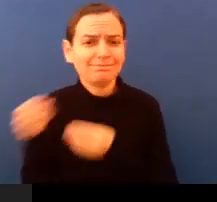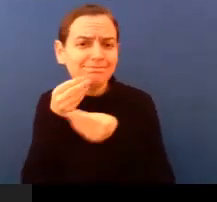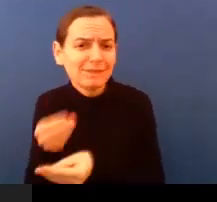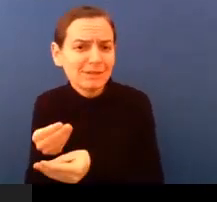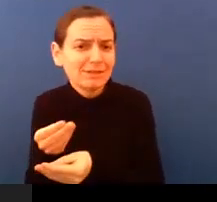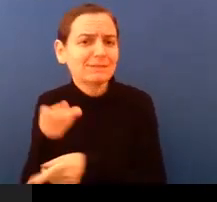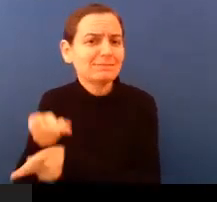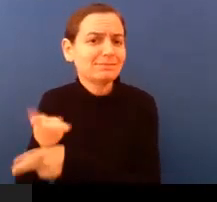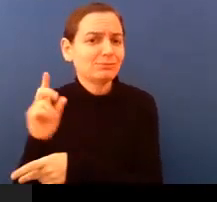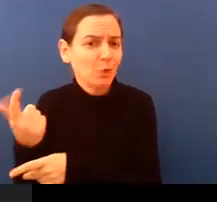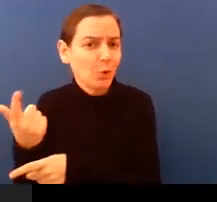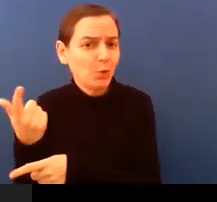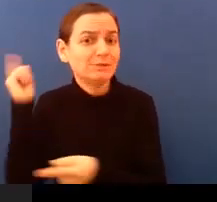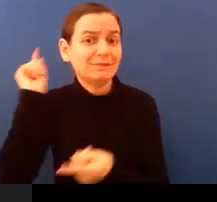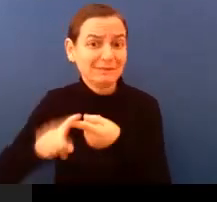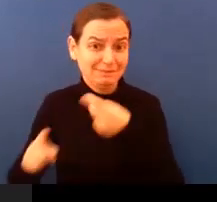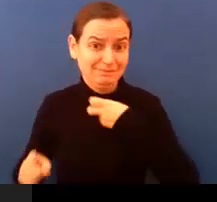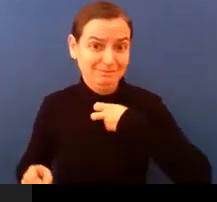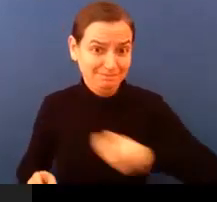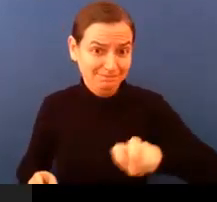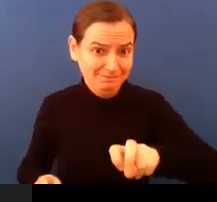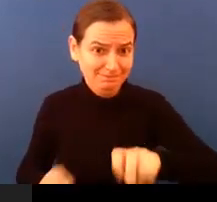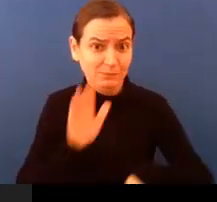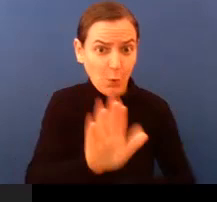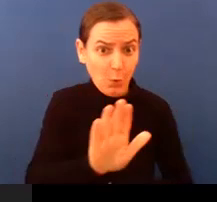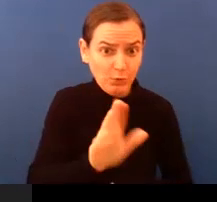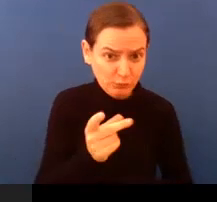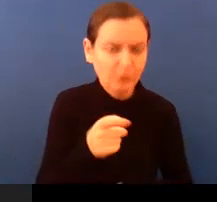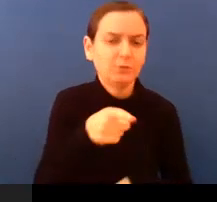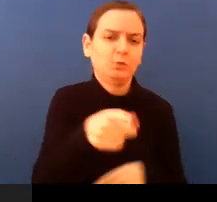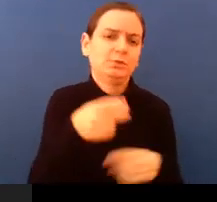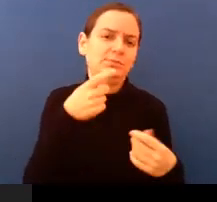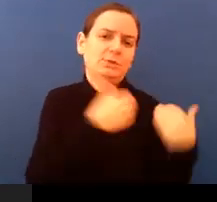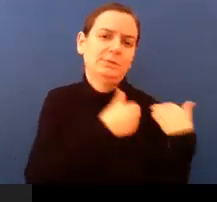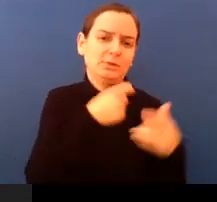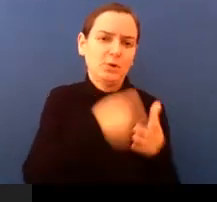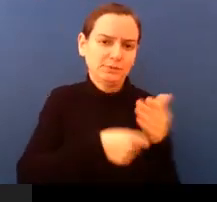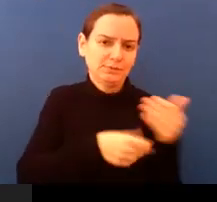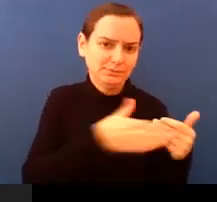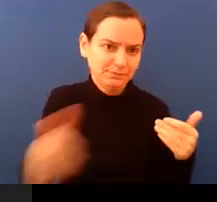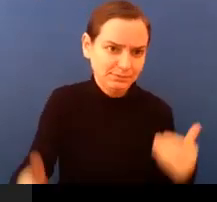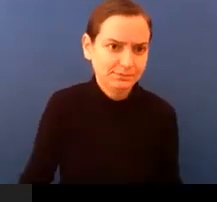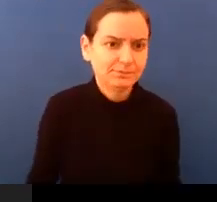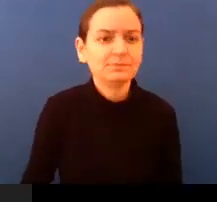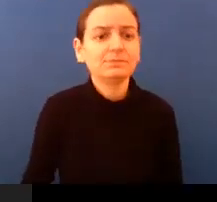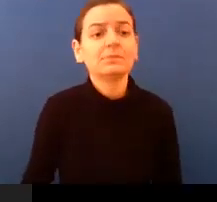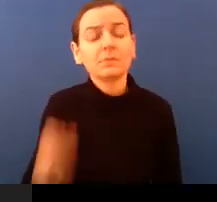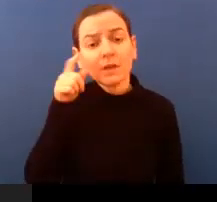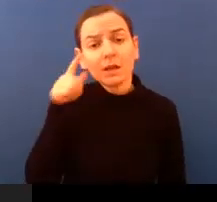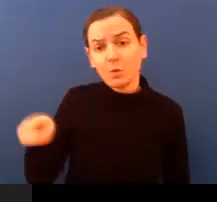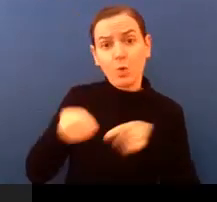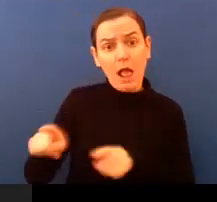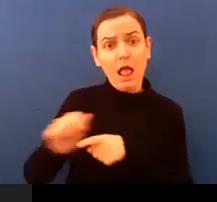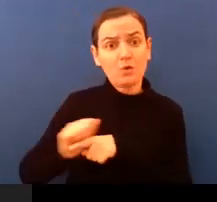absorbed by the school. You do not have to pay that. But once you have the dog, you are now responsible for any care